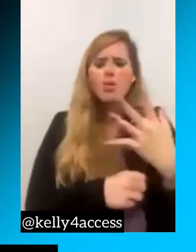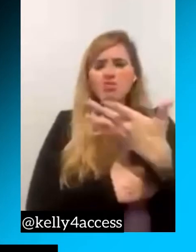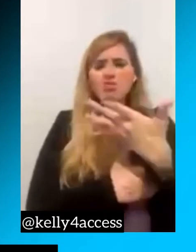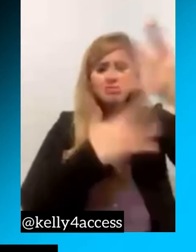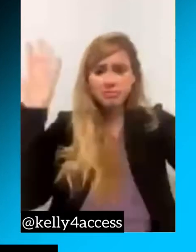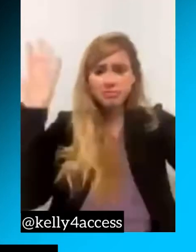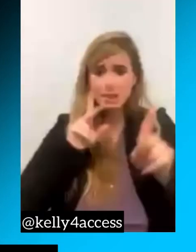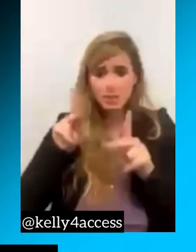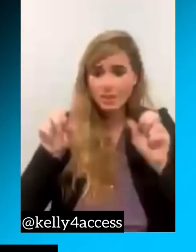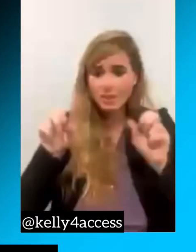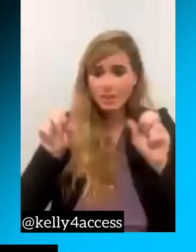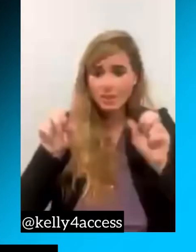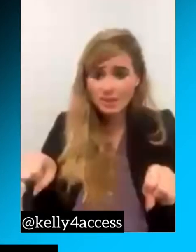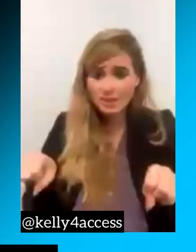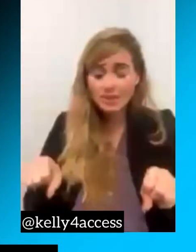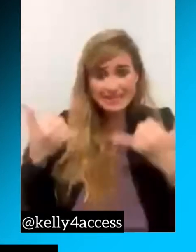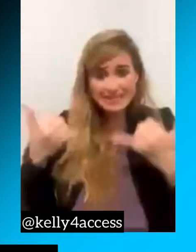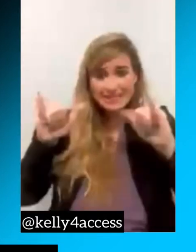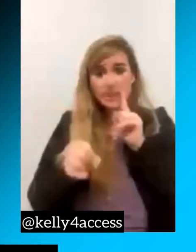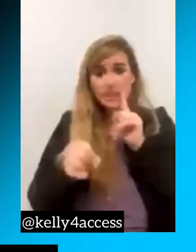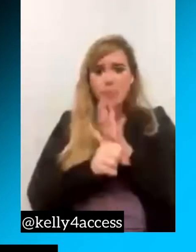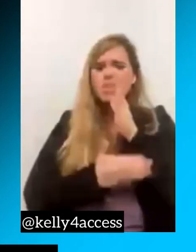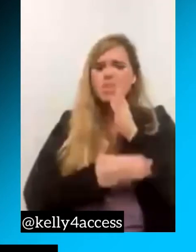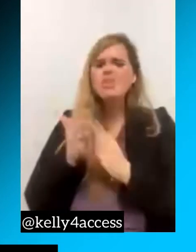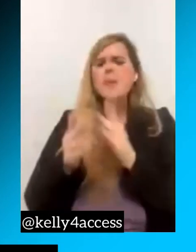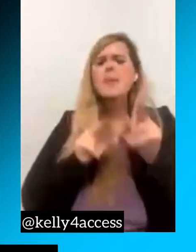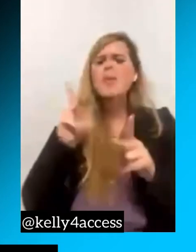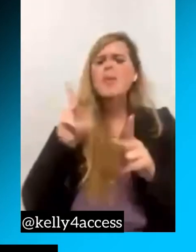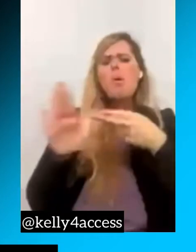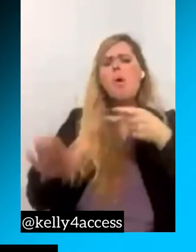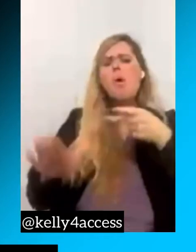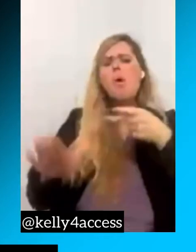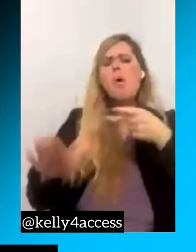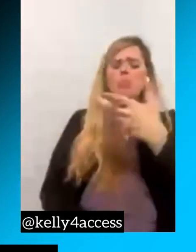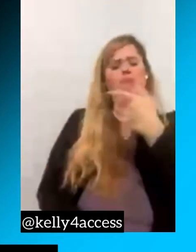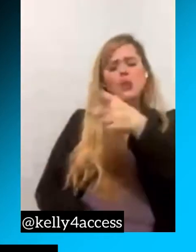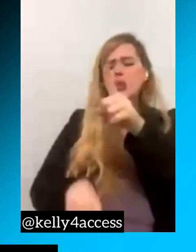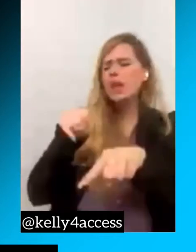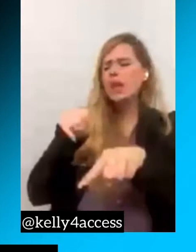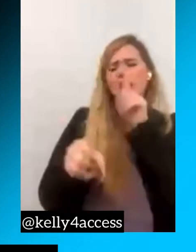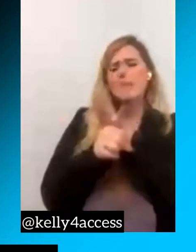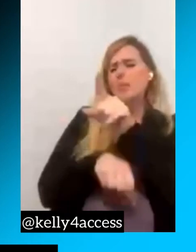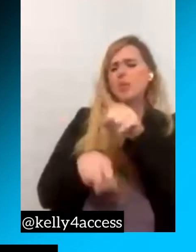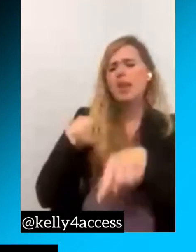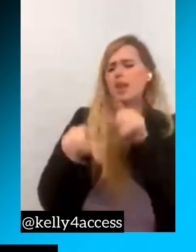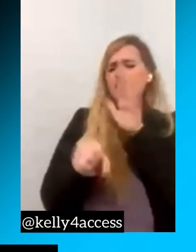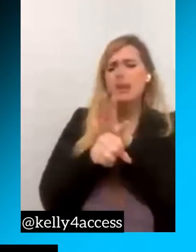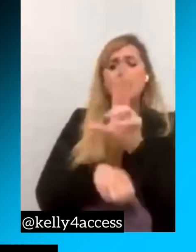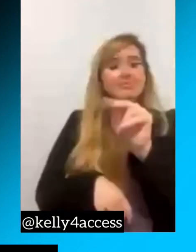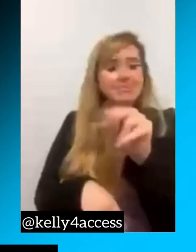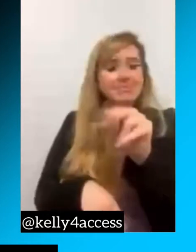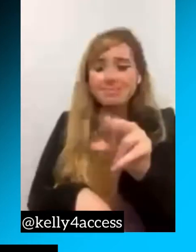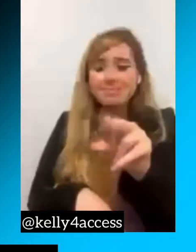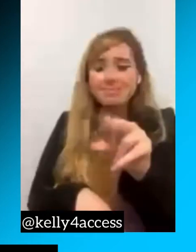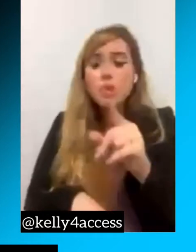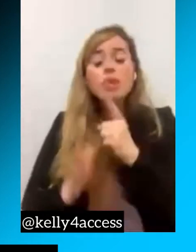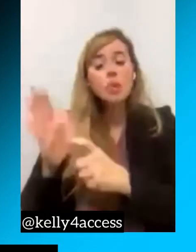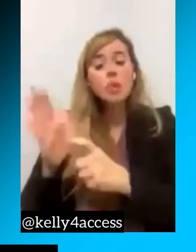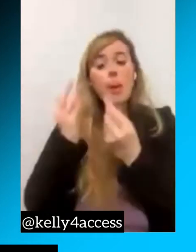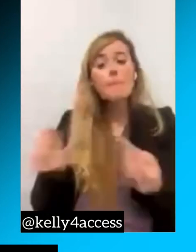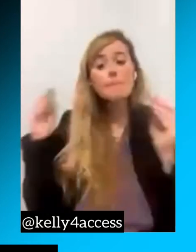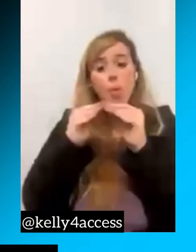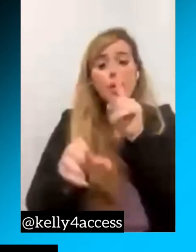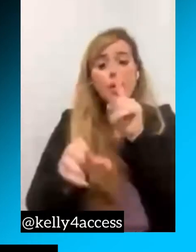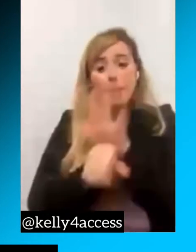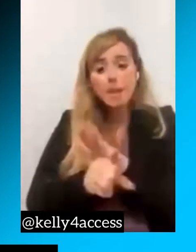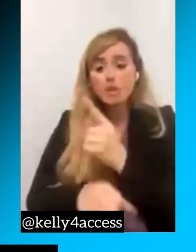that it's a commitment problem, and that's not Yeah, true. It requires more commitment and more. exactly. Absolutely right.